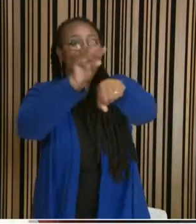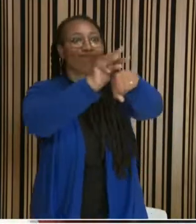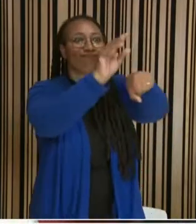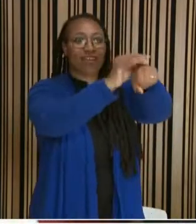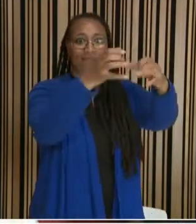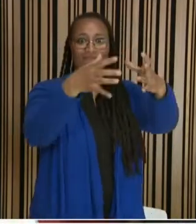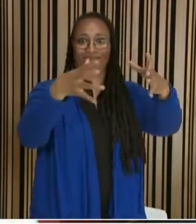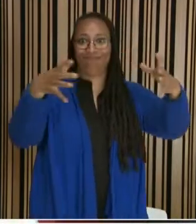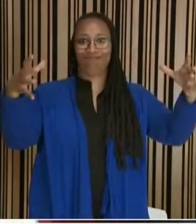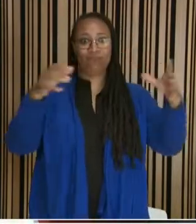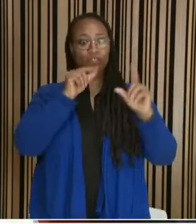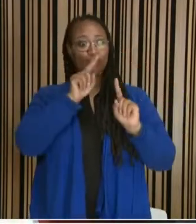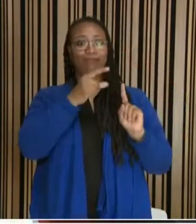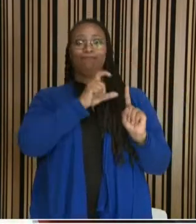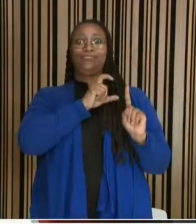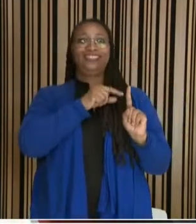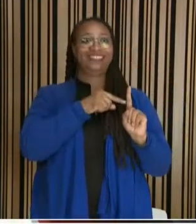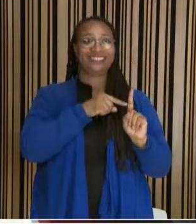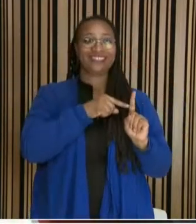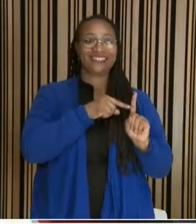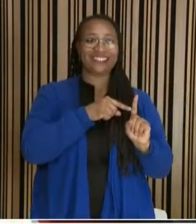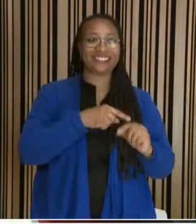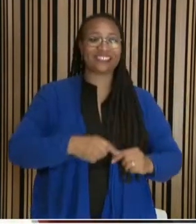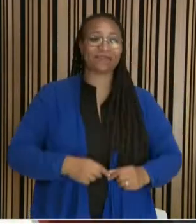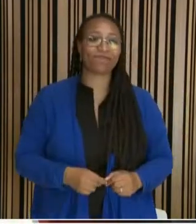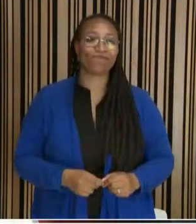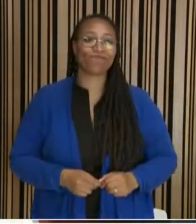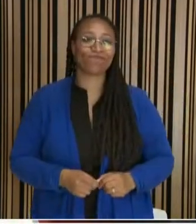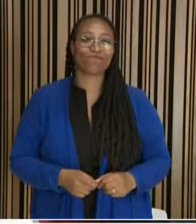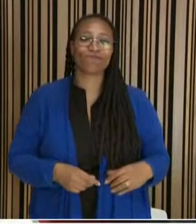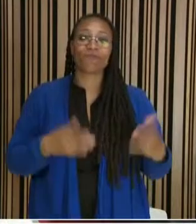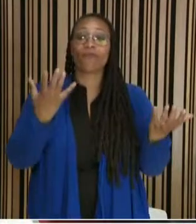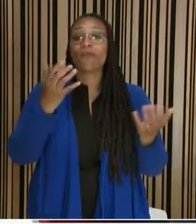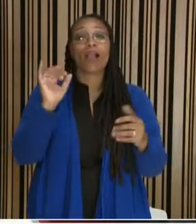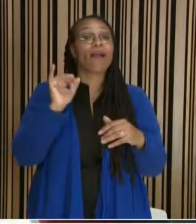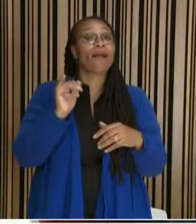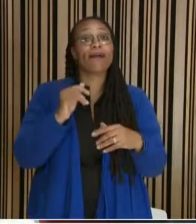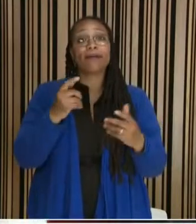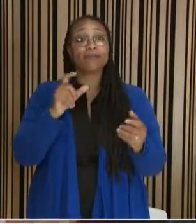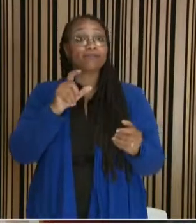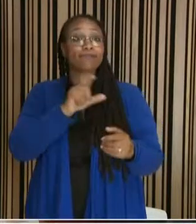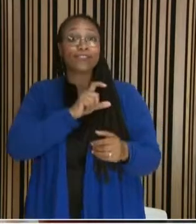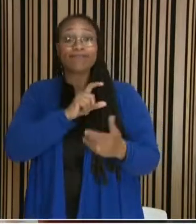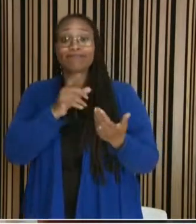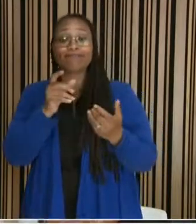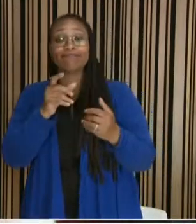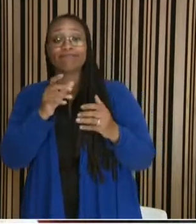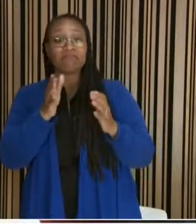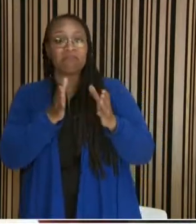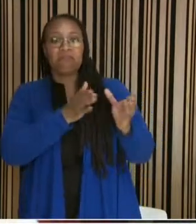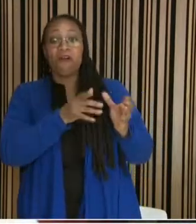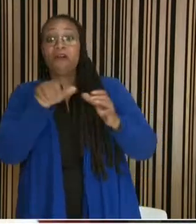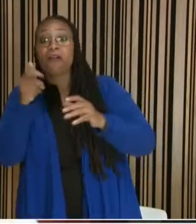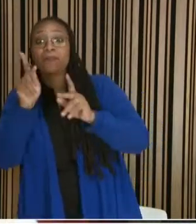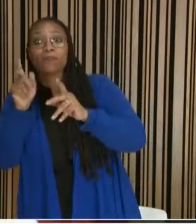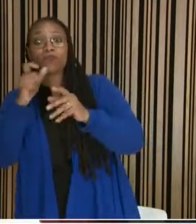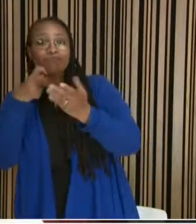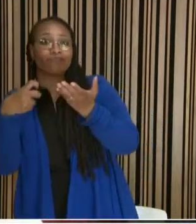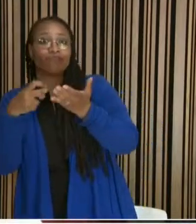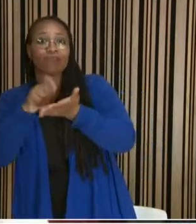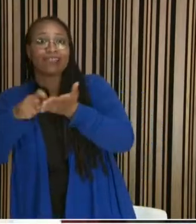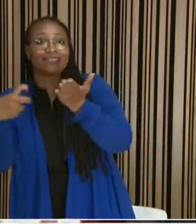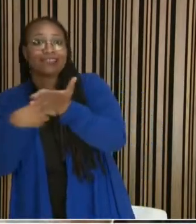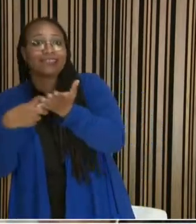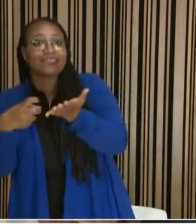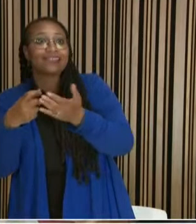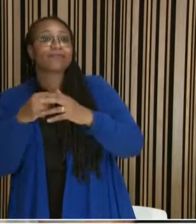have ticket writers who write tickets in communities in downtown. There could be an opportunity at some point